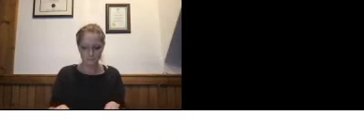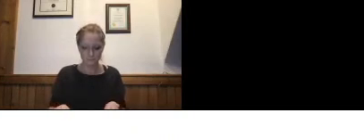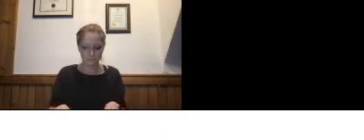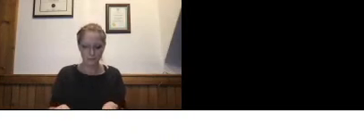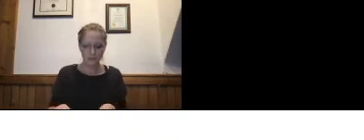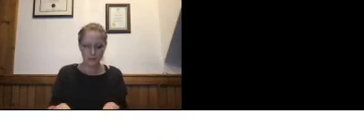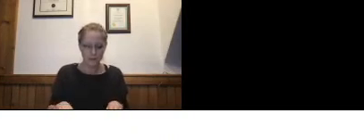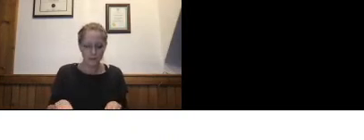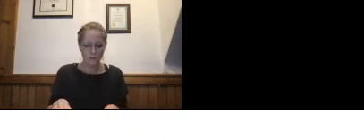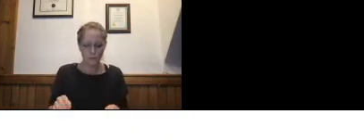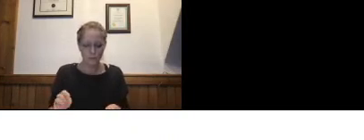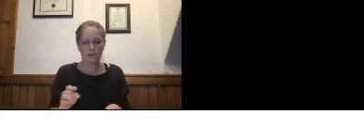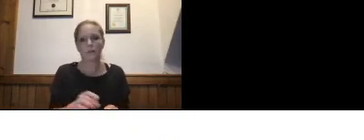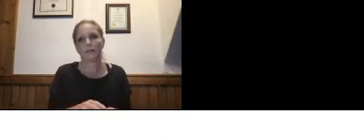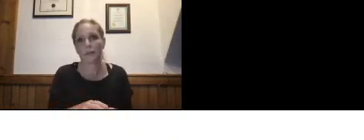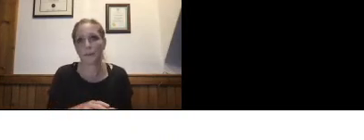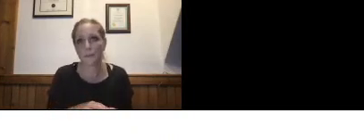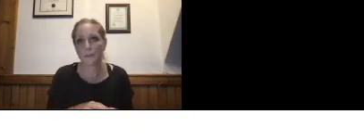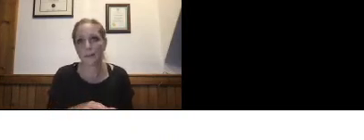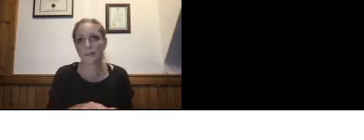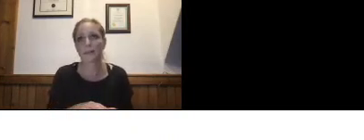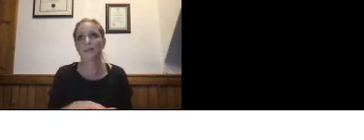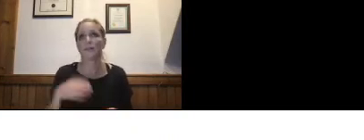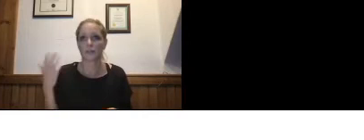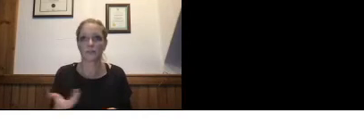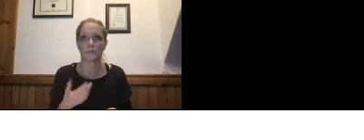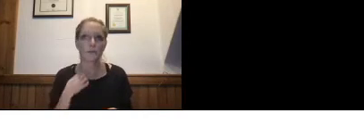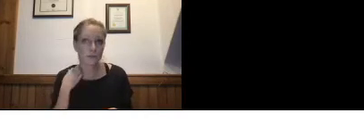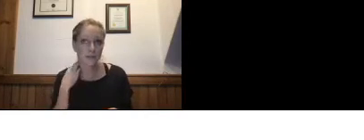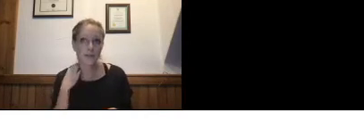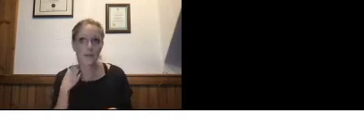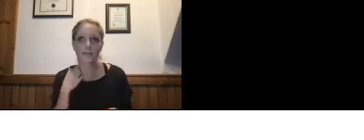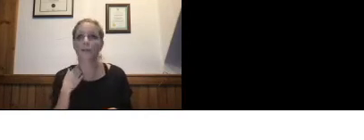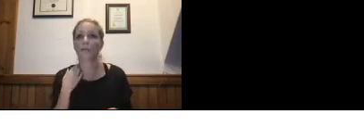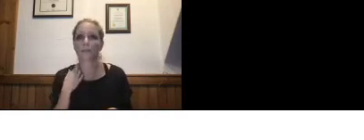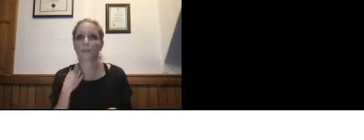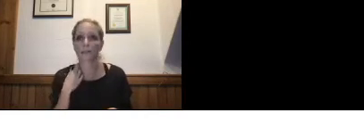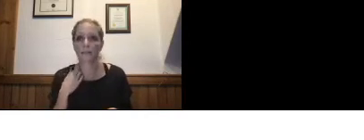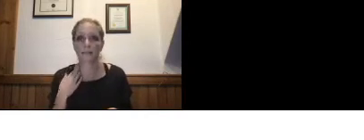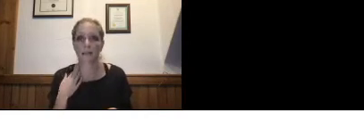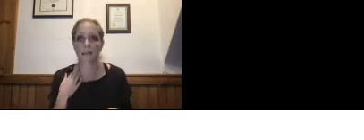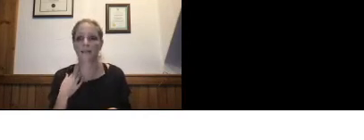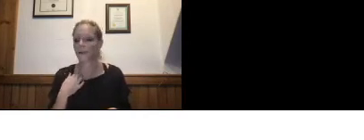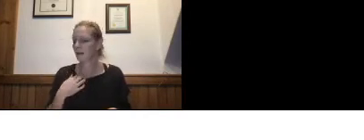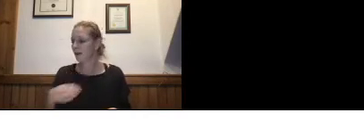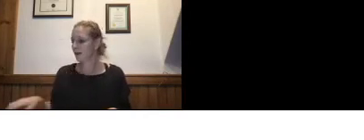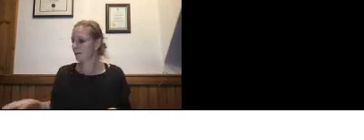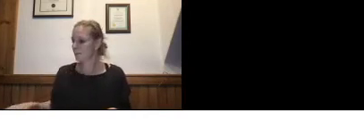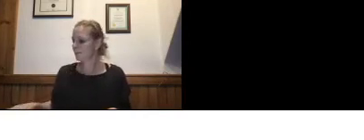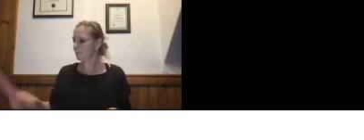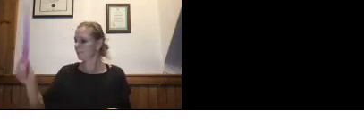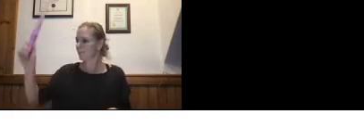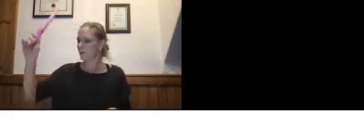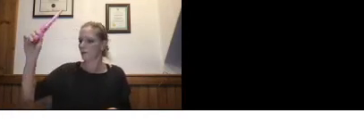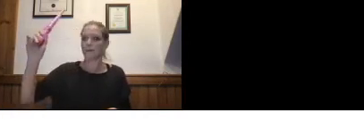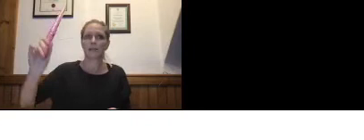disease. So when I say the function of protein, what do we mean exactly?